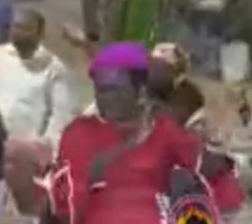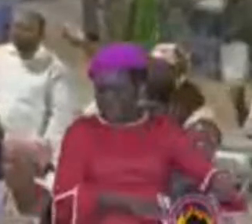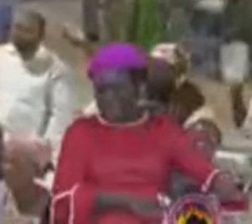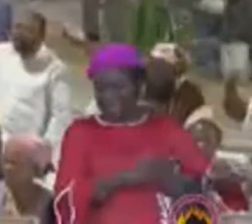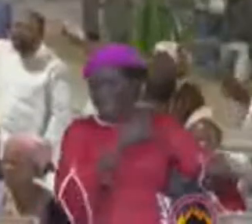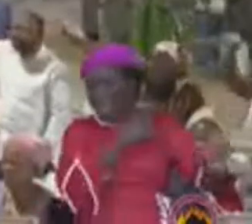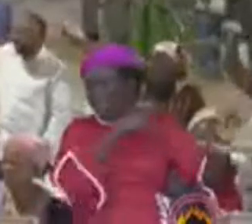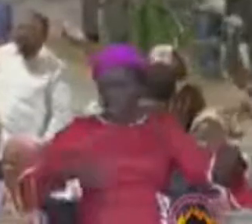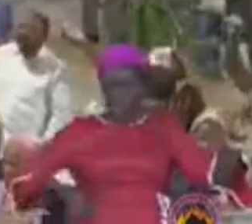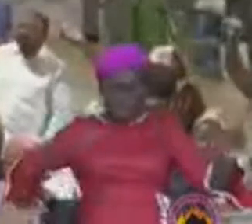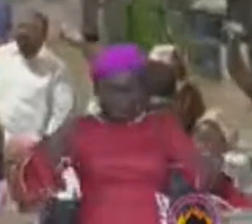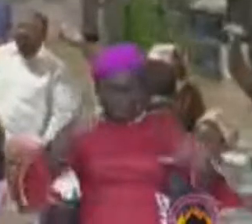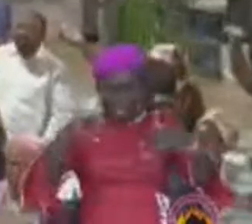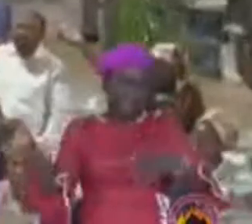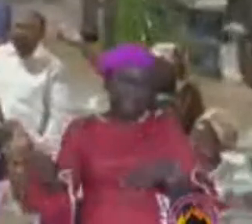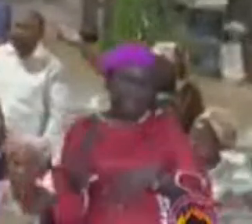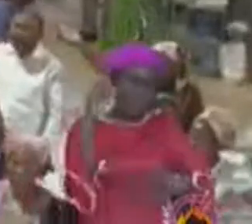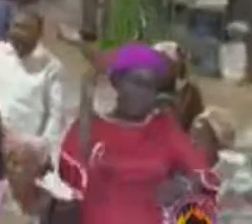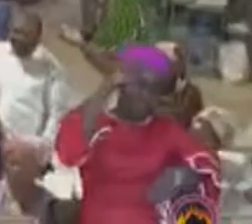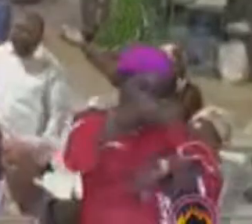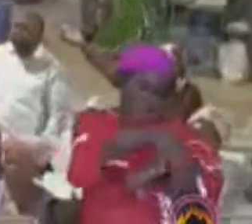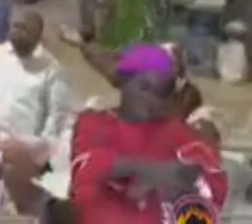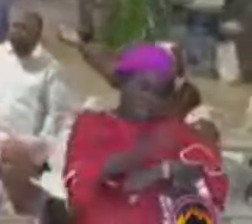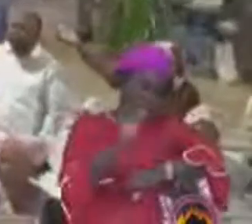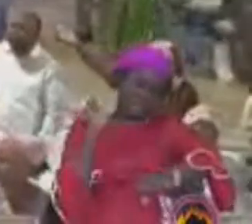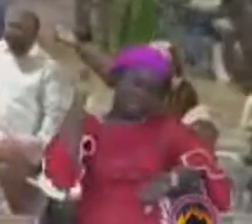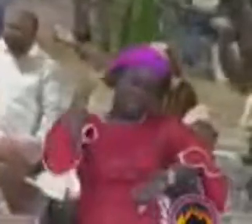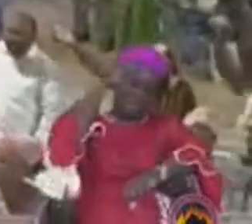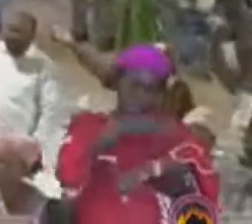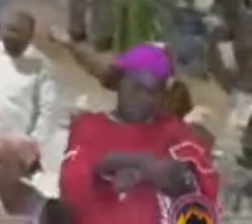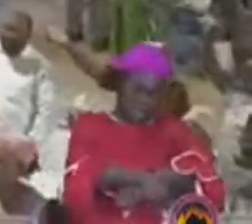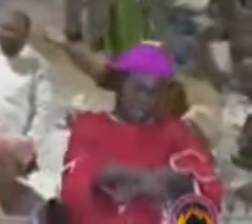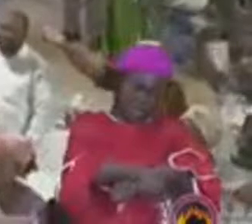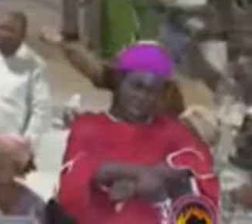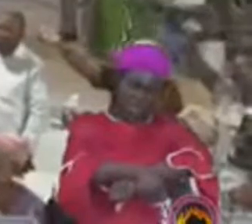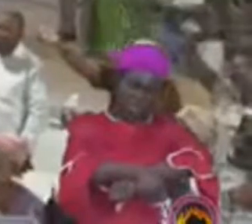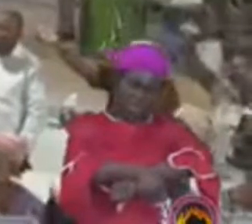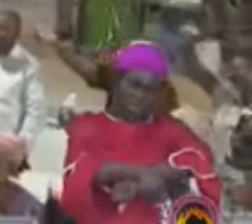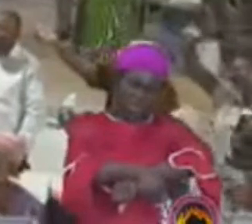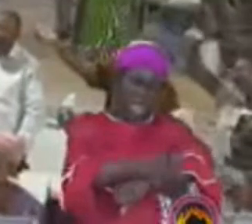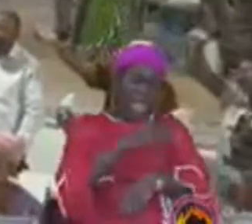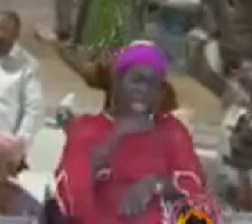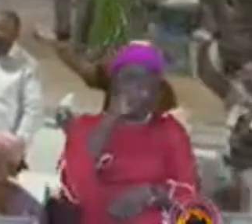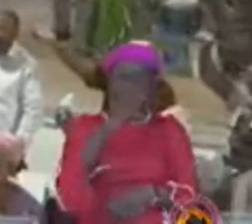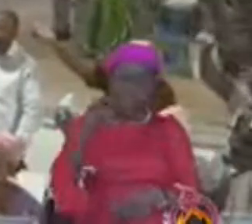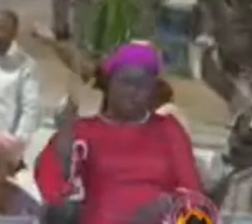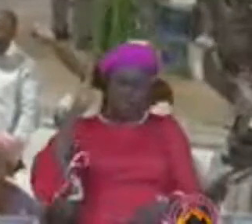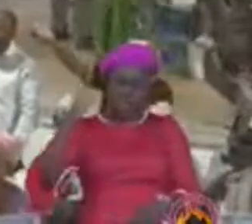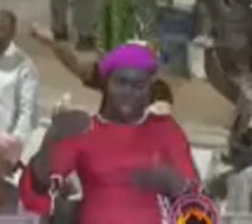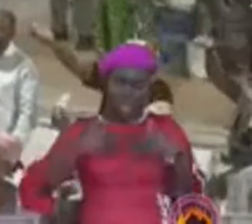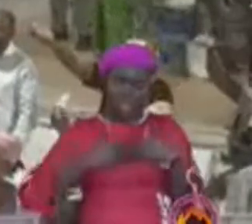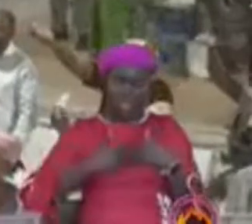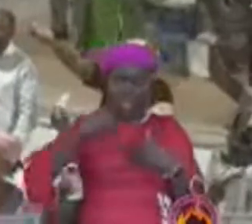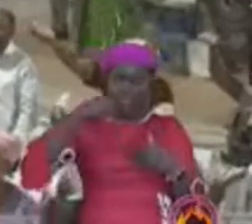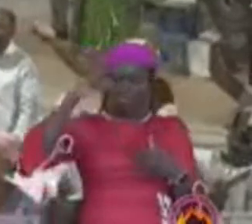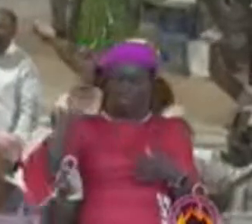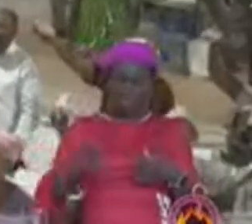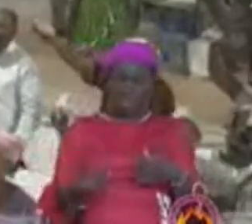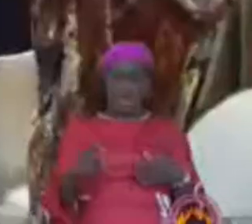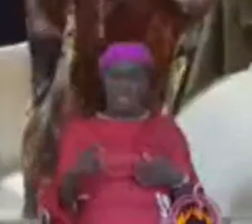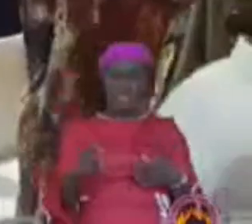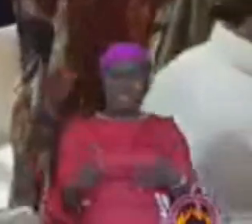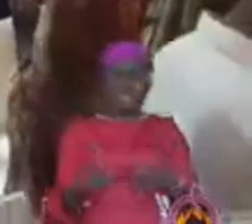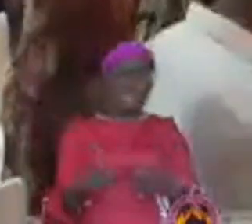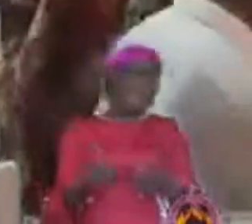give you dominion, dominion, dominion, and you will take authority 500 miles